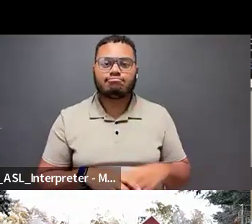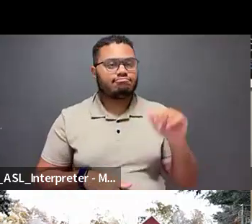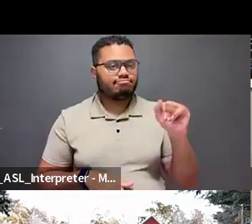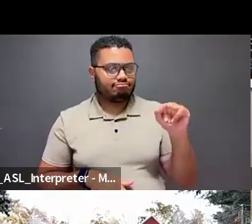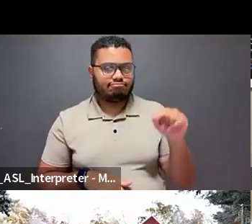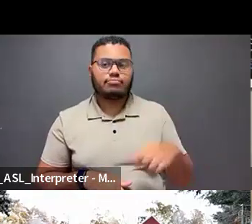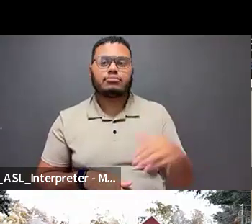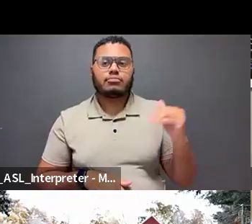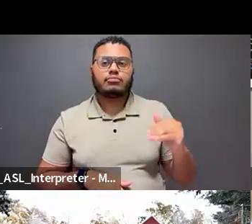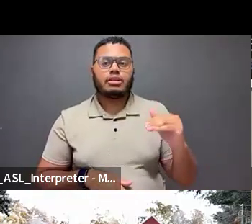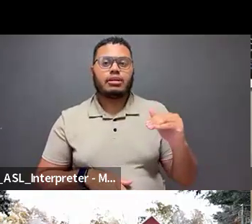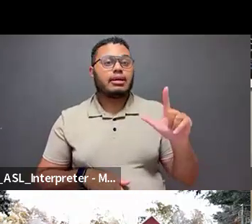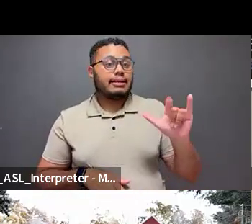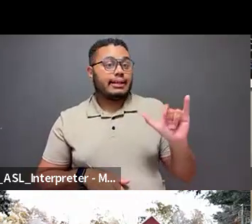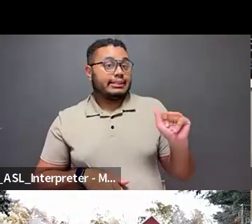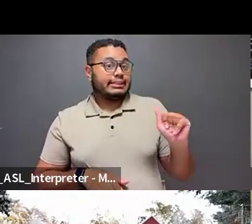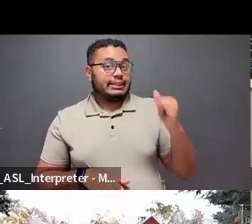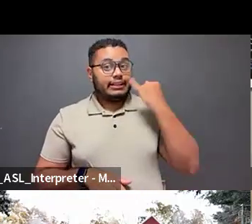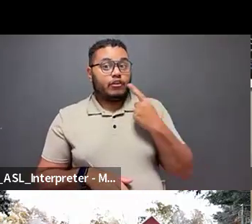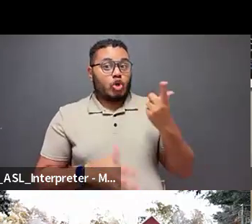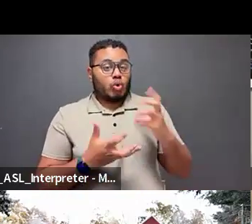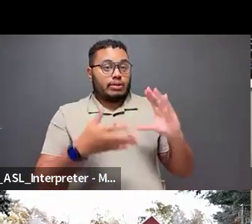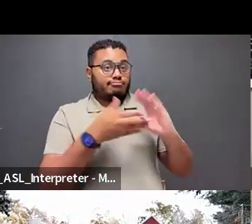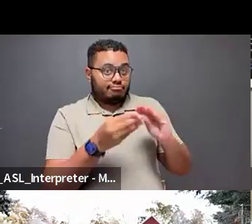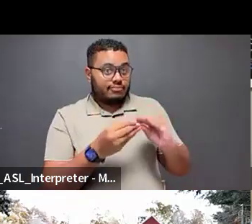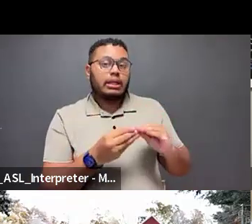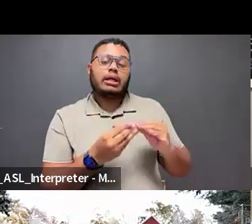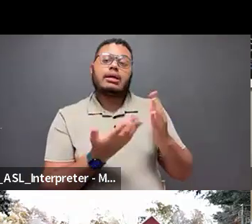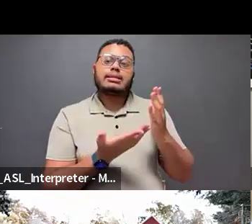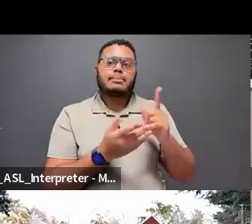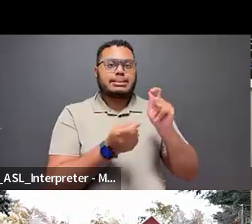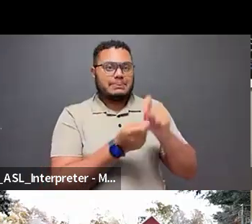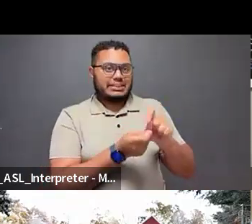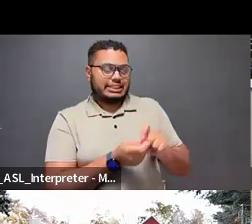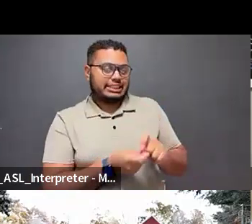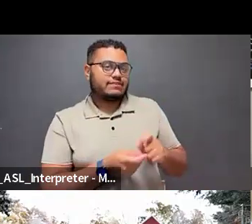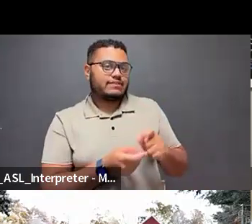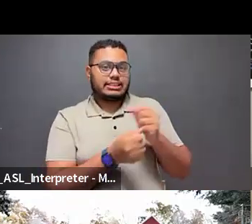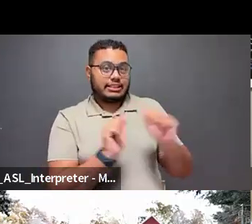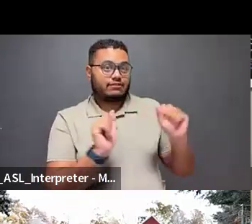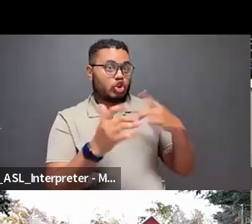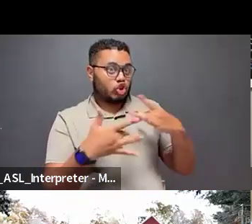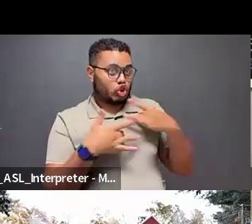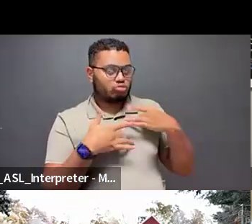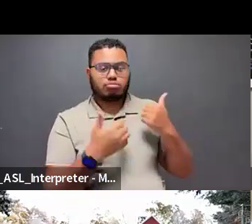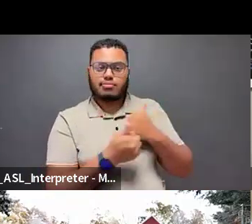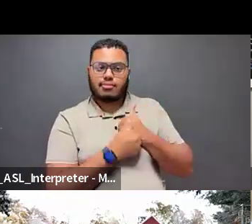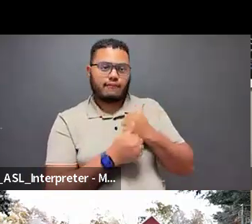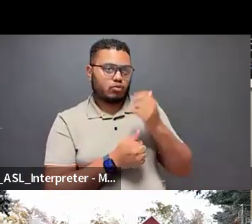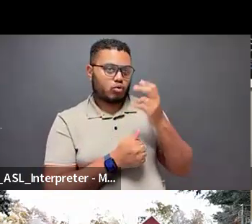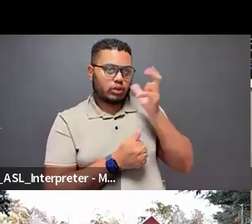If Lisa, if you want to speak to specific safety concerns that you have, also would love to hear more from you.